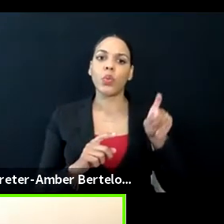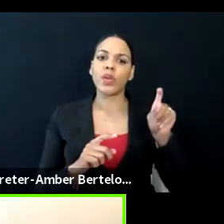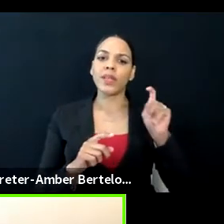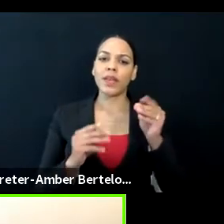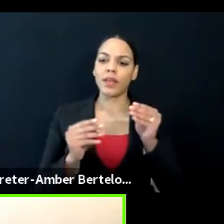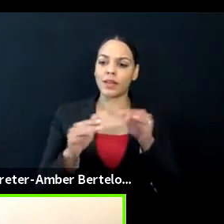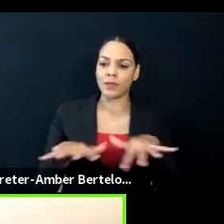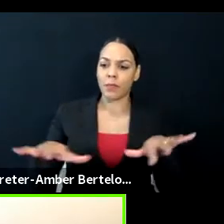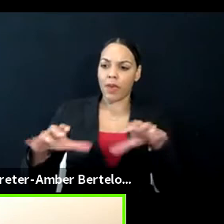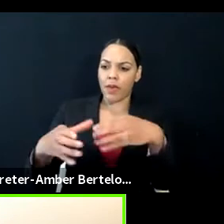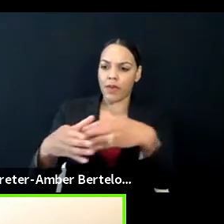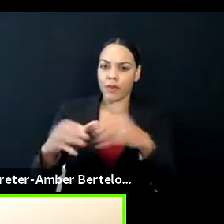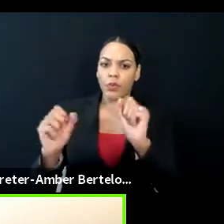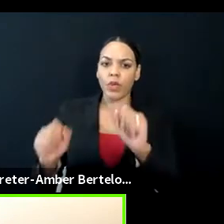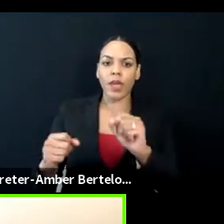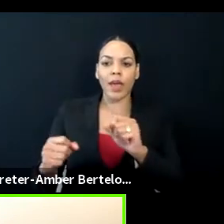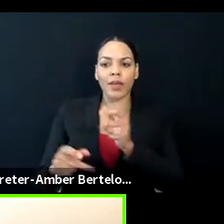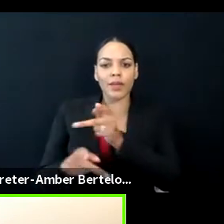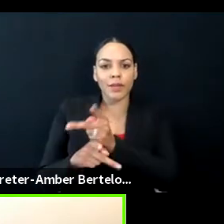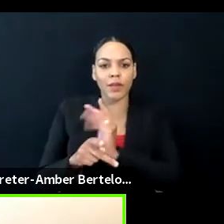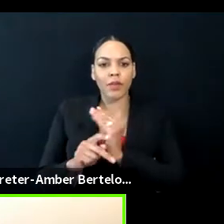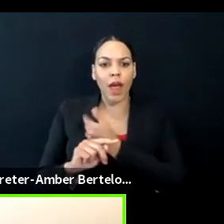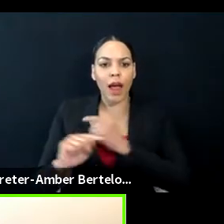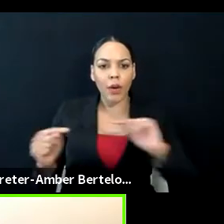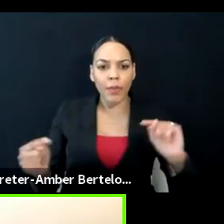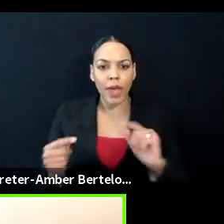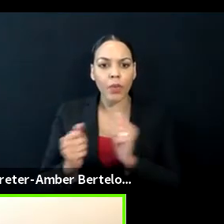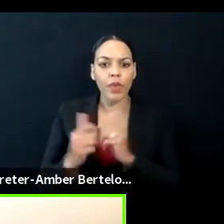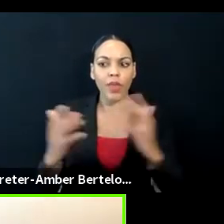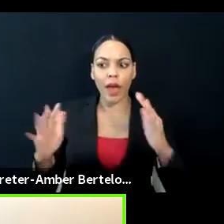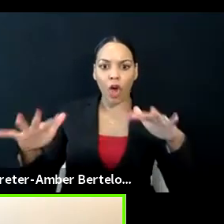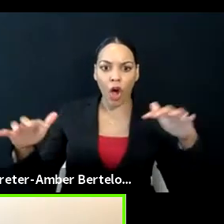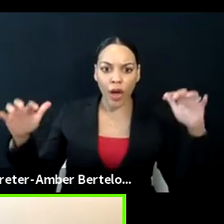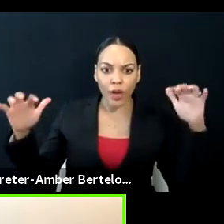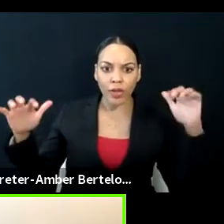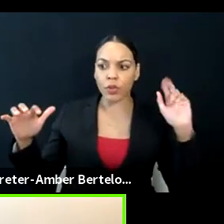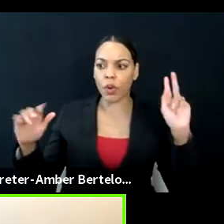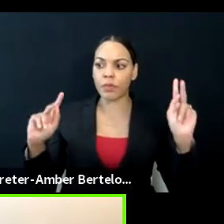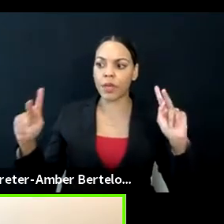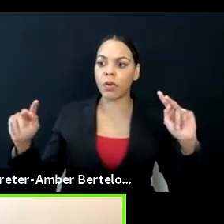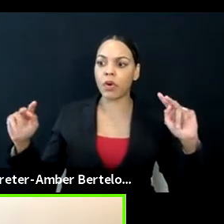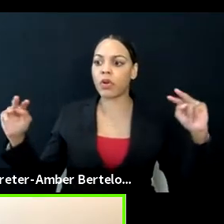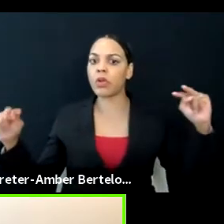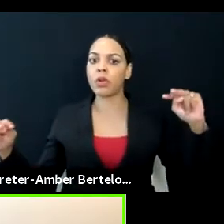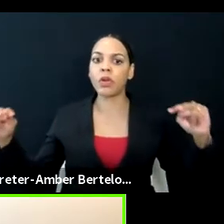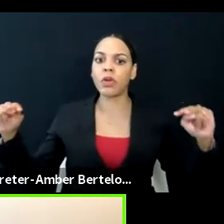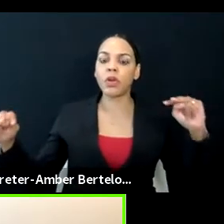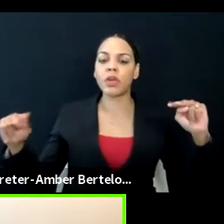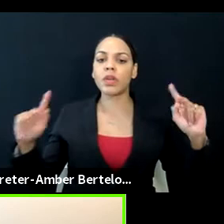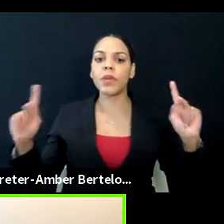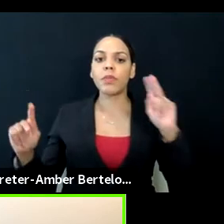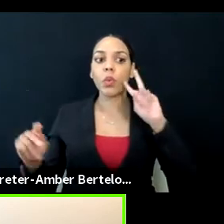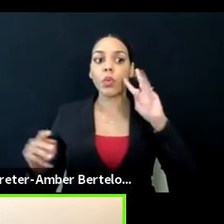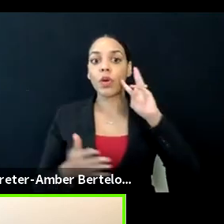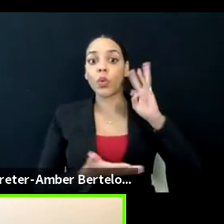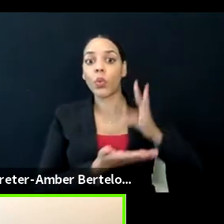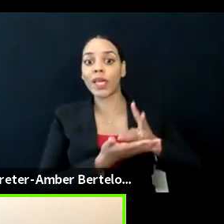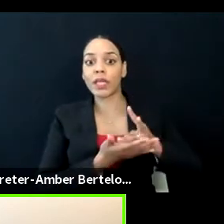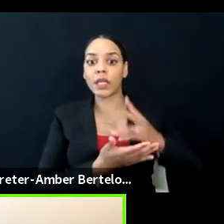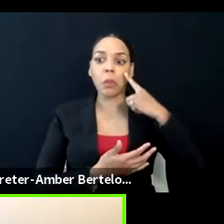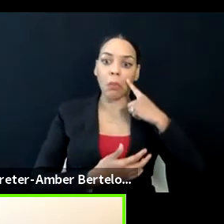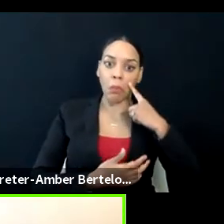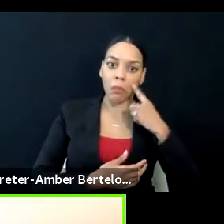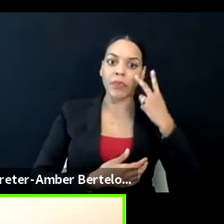audience, and without bystanders, you know, people who will sit there and witness us, you